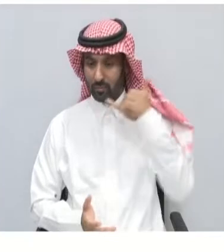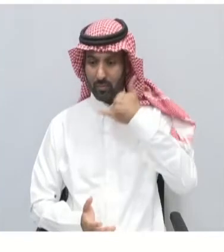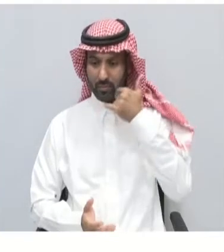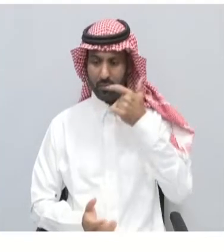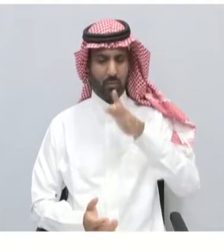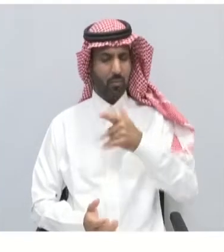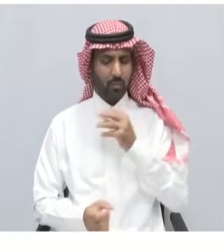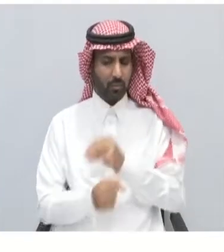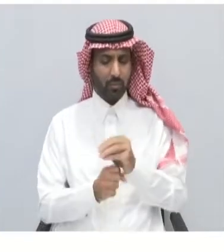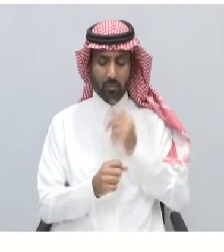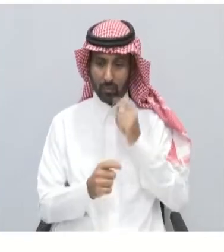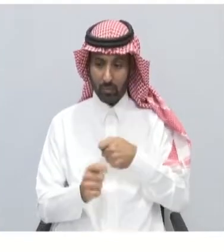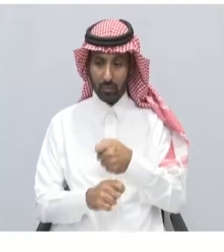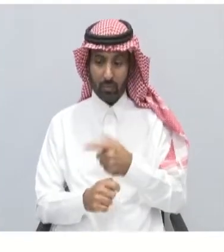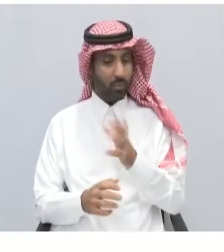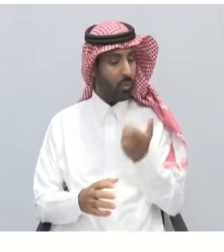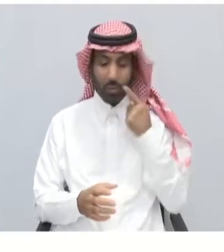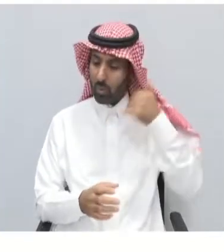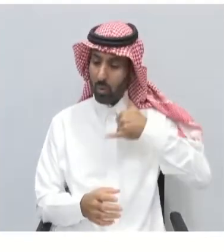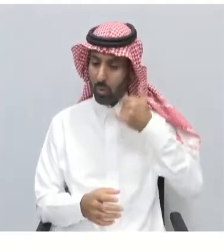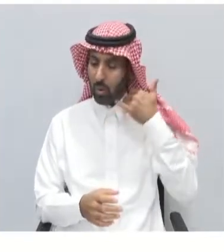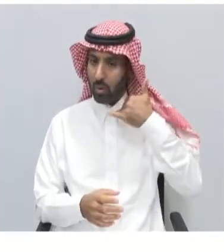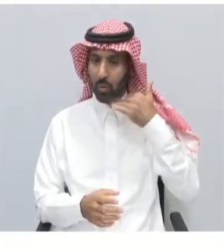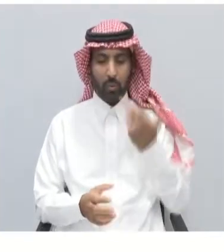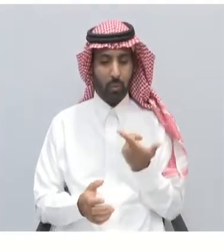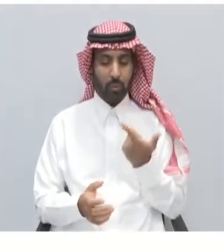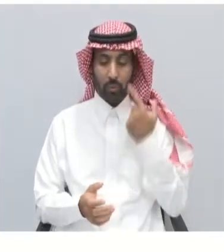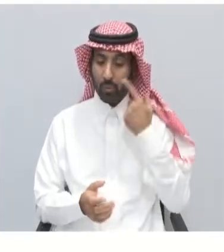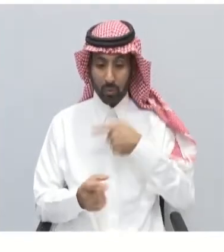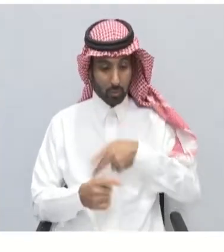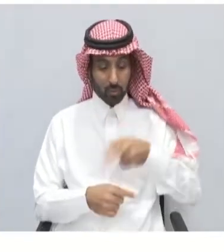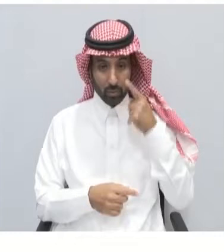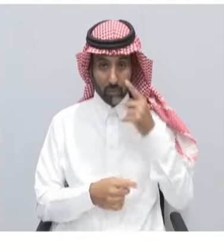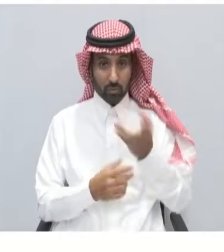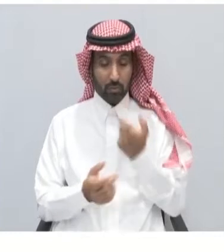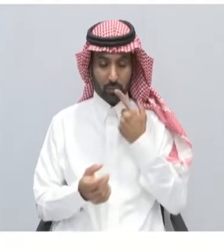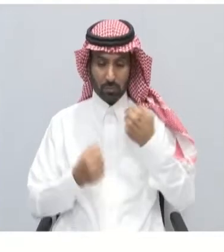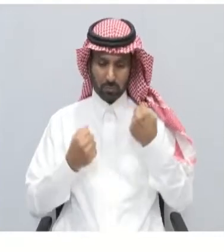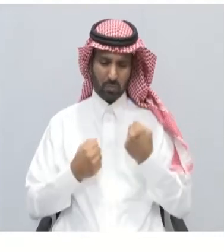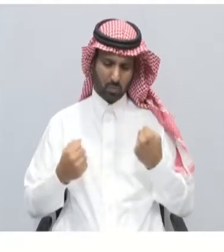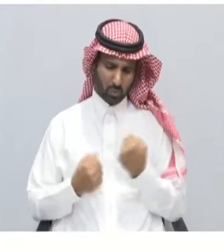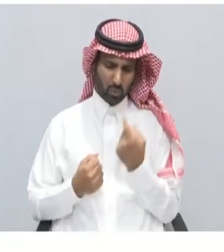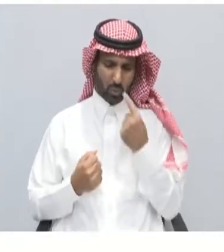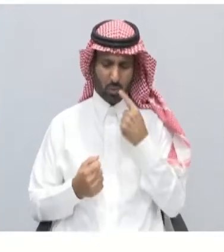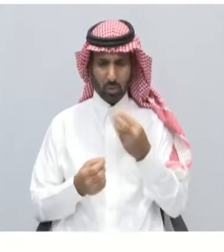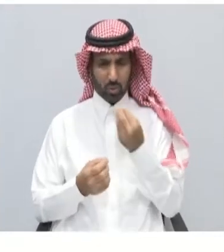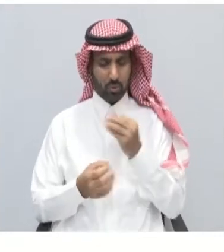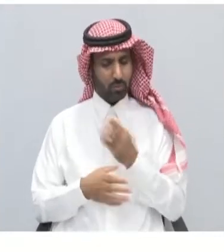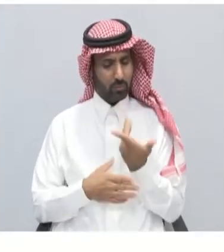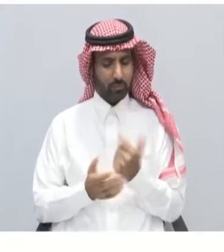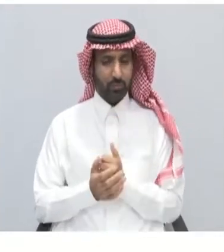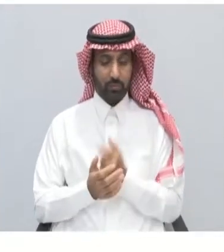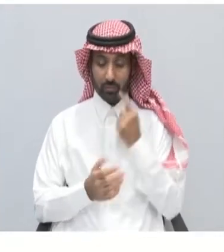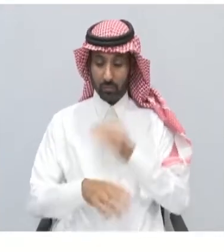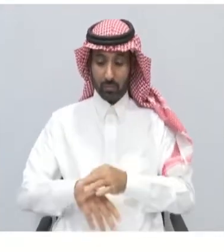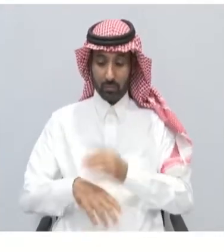it's a telemarketer who's calling. People who lost weight and now try to control what others eat. People